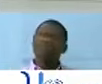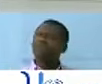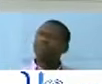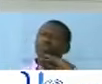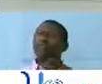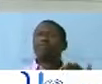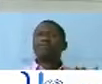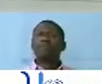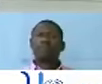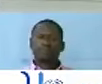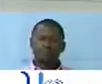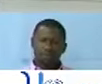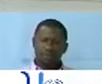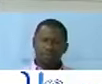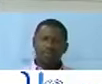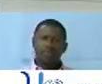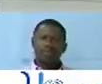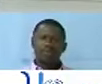enough.